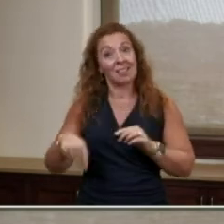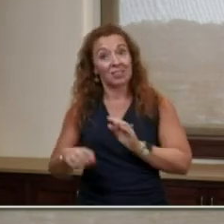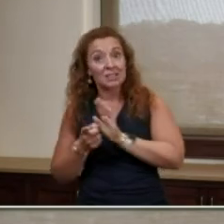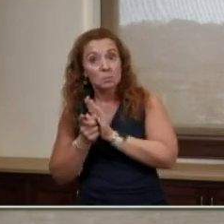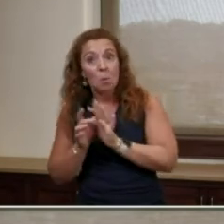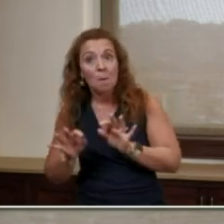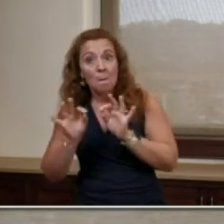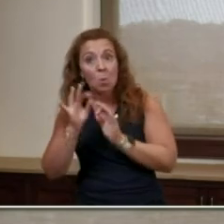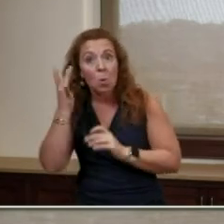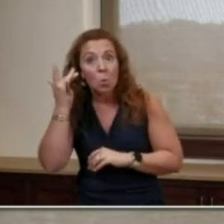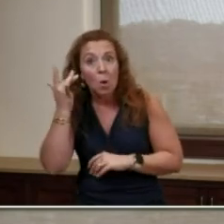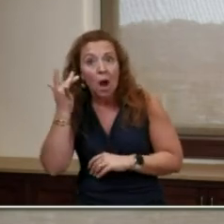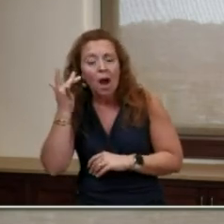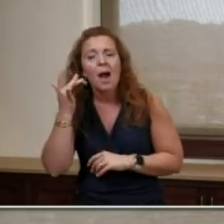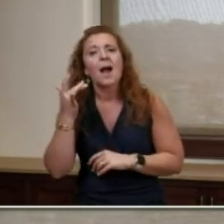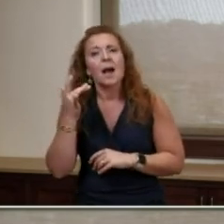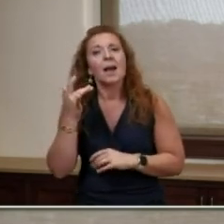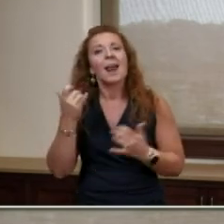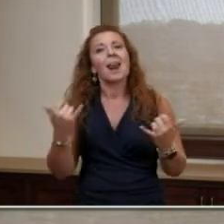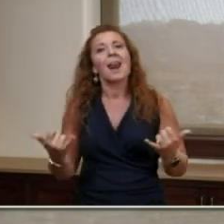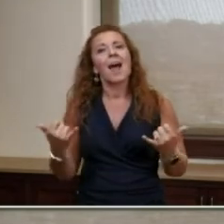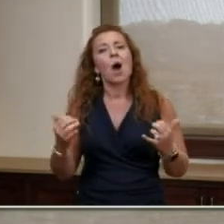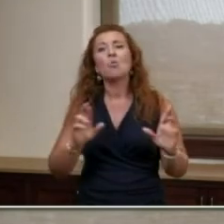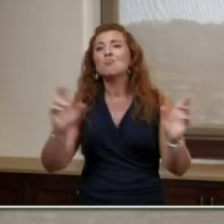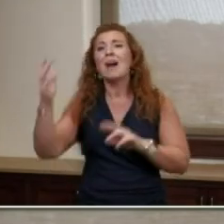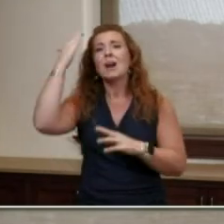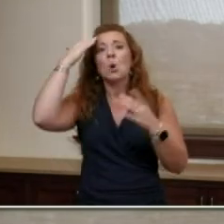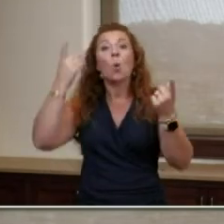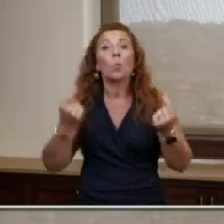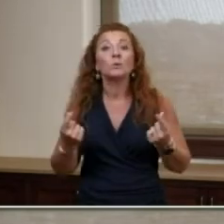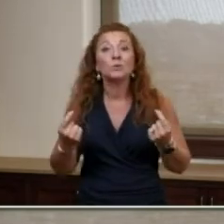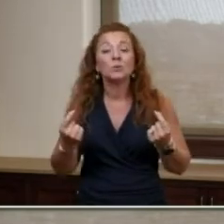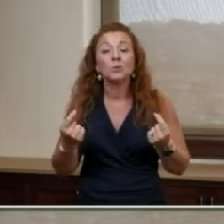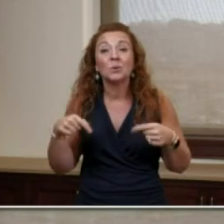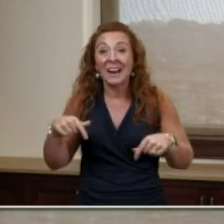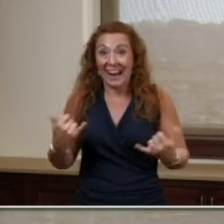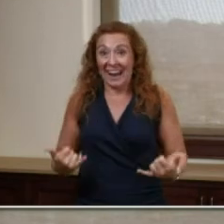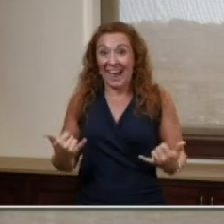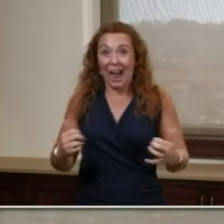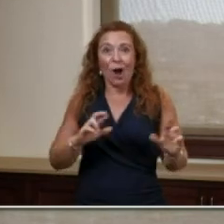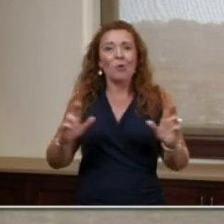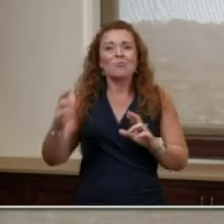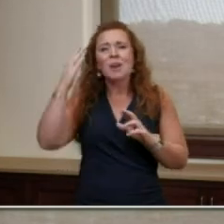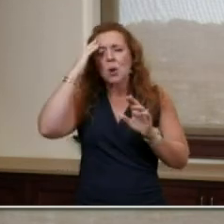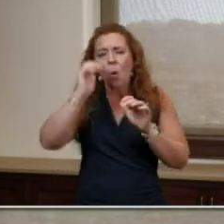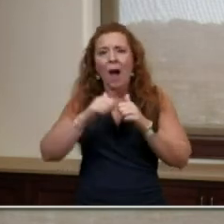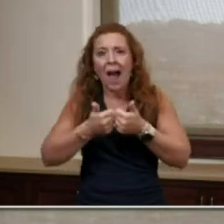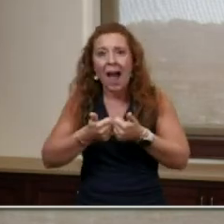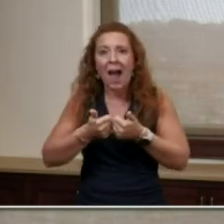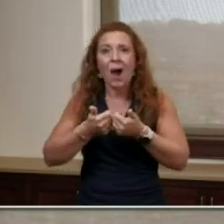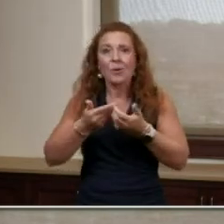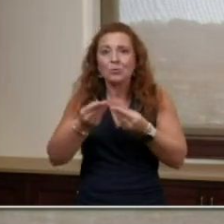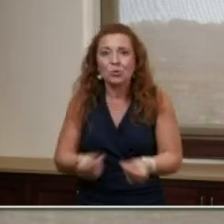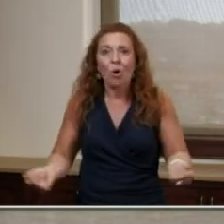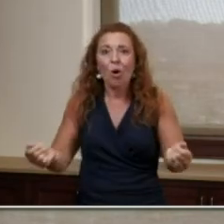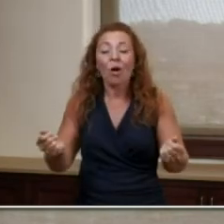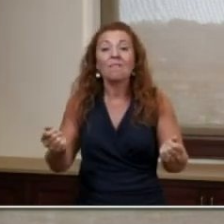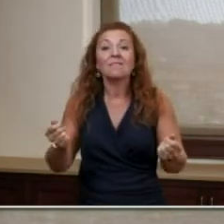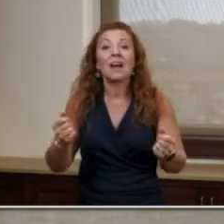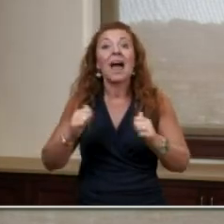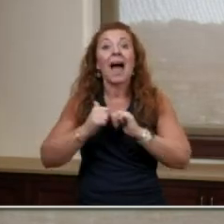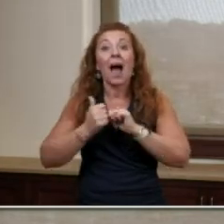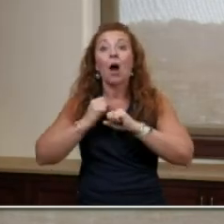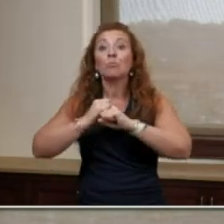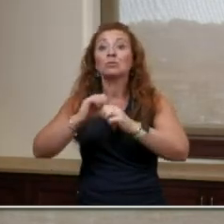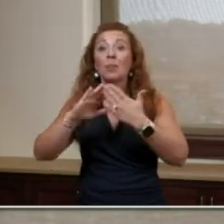previous moments is that this time we have the solution. This time we know exactly what we need to do to protect our community, The question